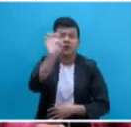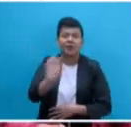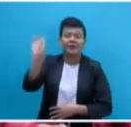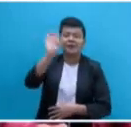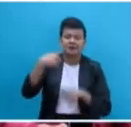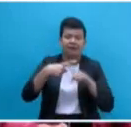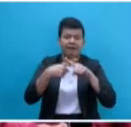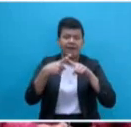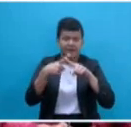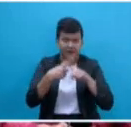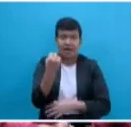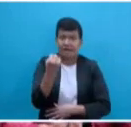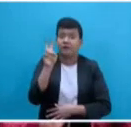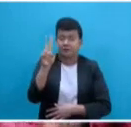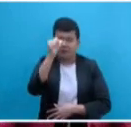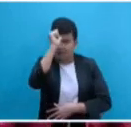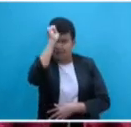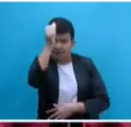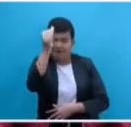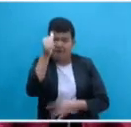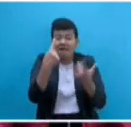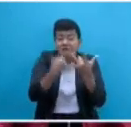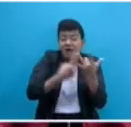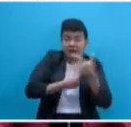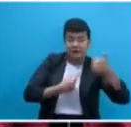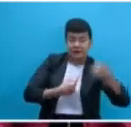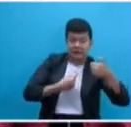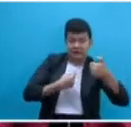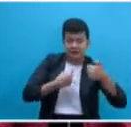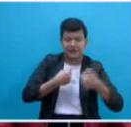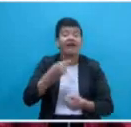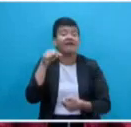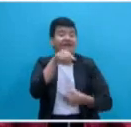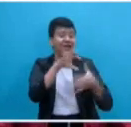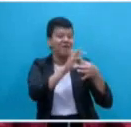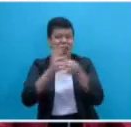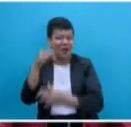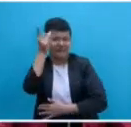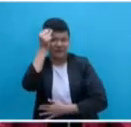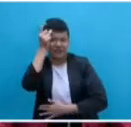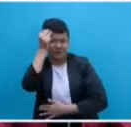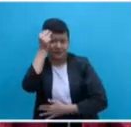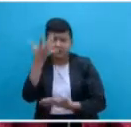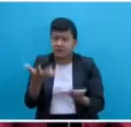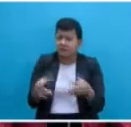names, and the rest, 16, were Itoke names. The Fijians and British Army roll of honor, there